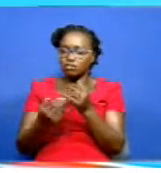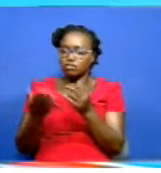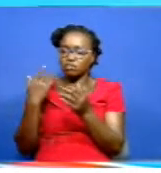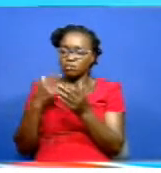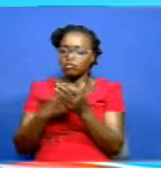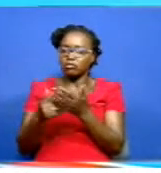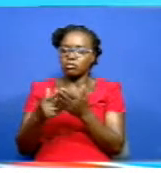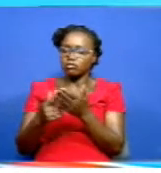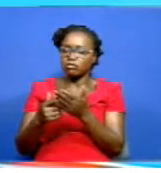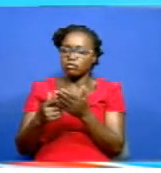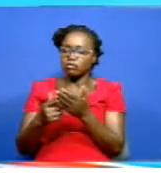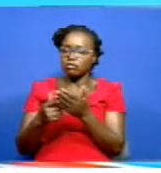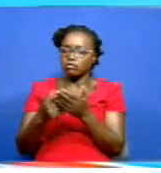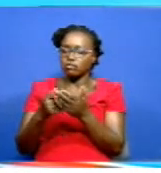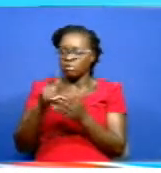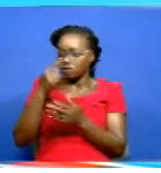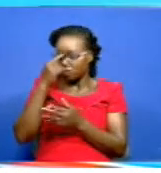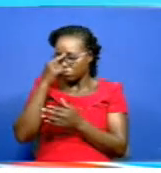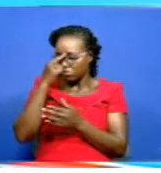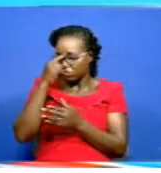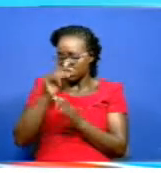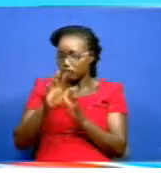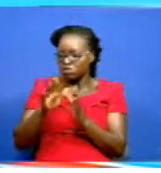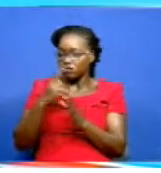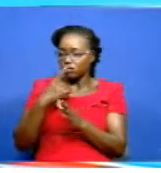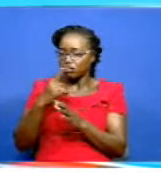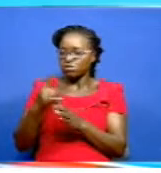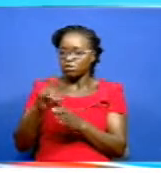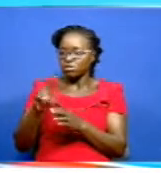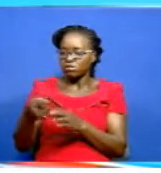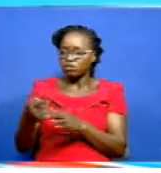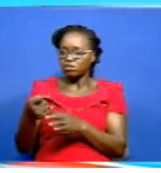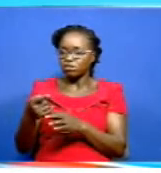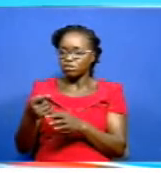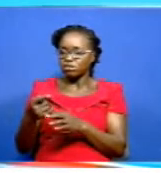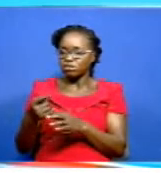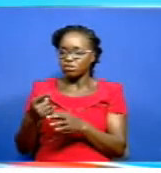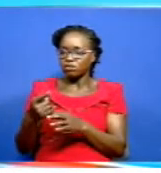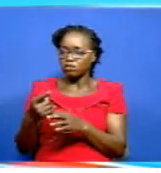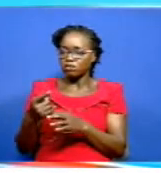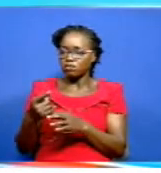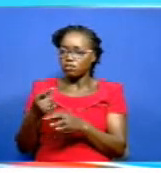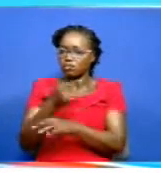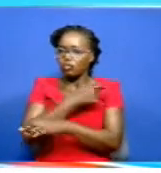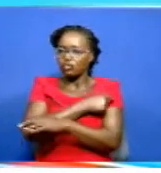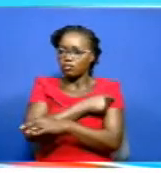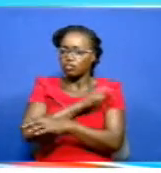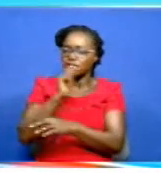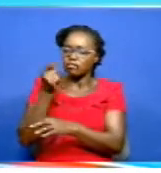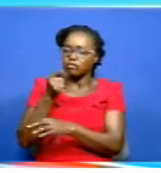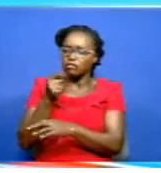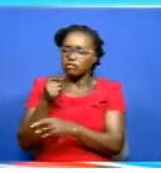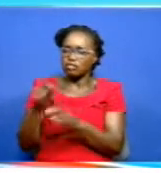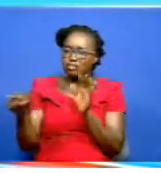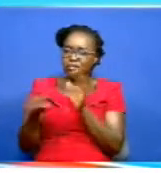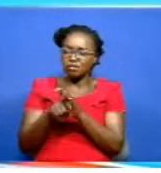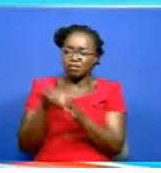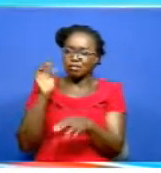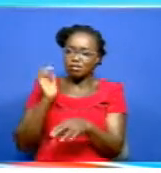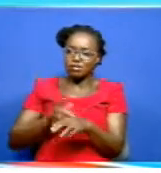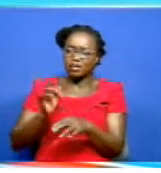donate 100,000 vaccines to Kenya. And of course, India is one of the worst hit countries by the